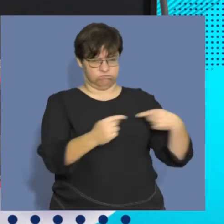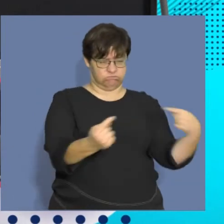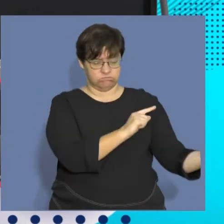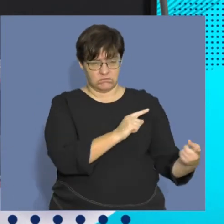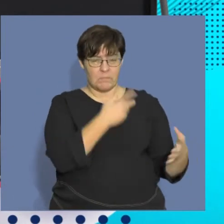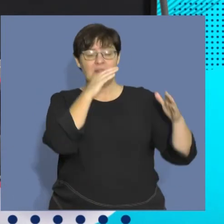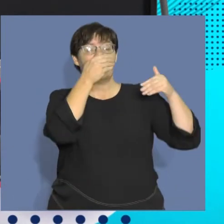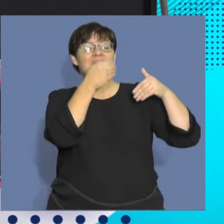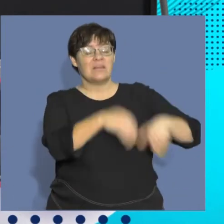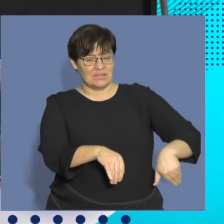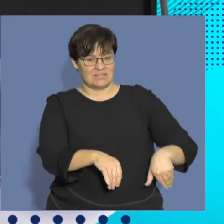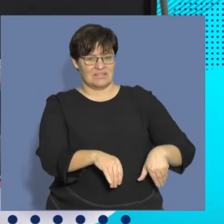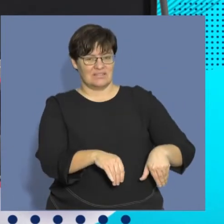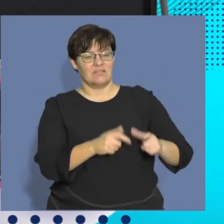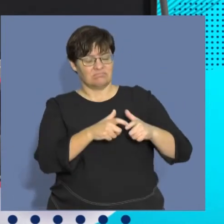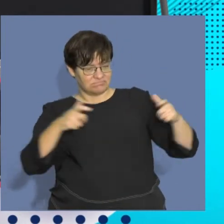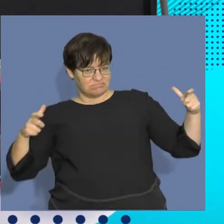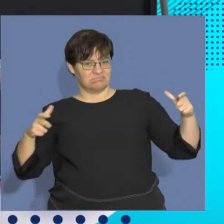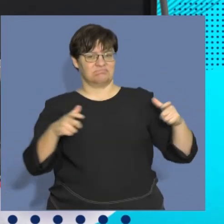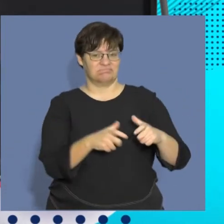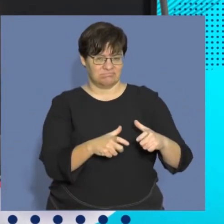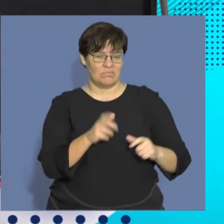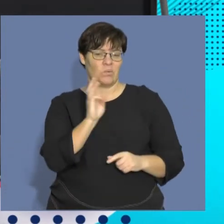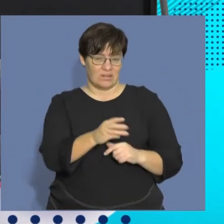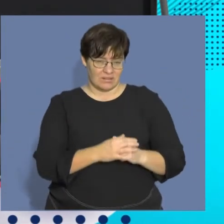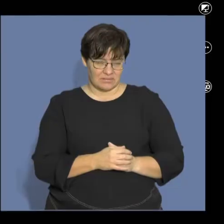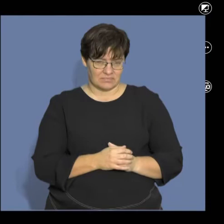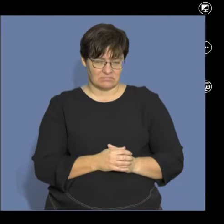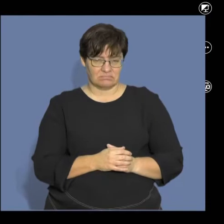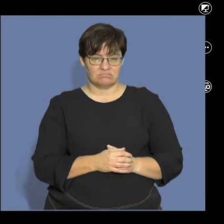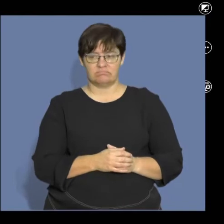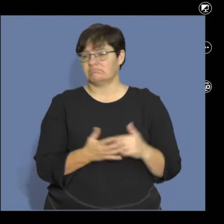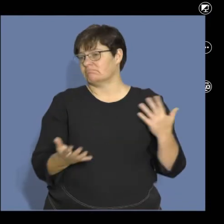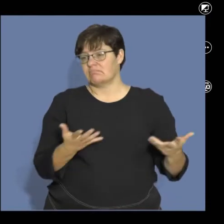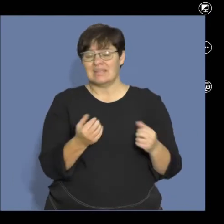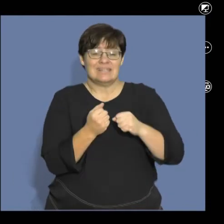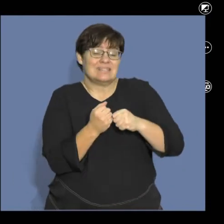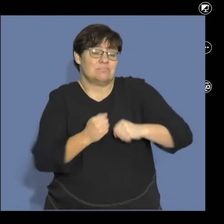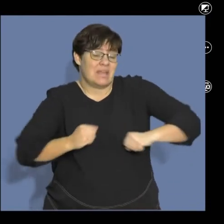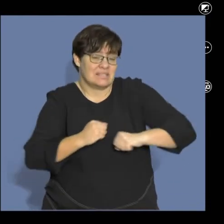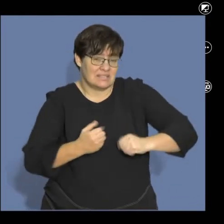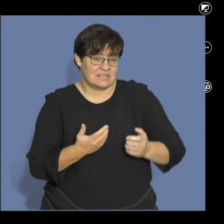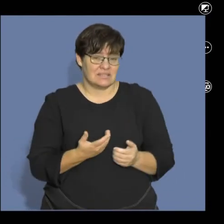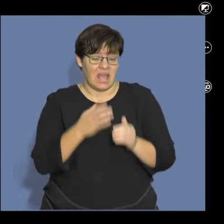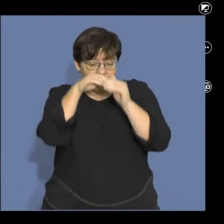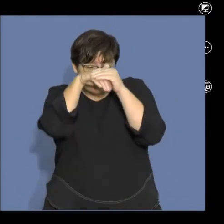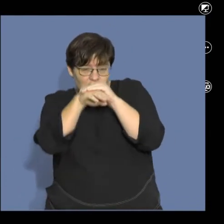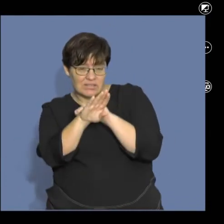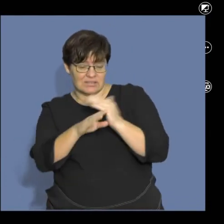to limit the size of the population. What about space and